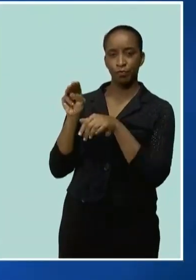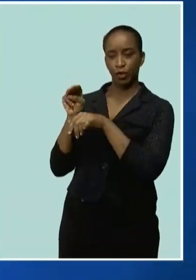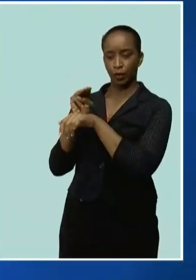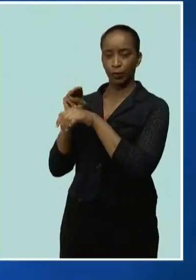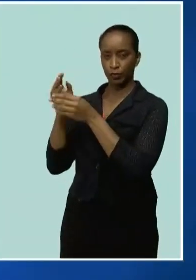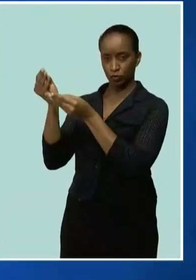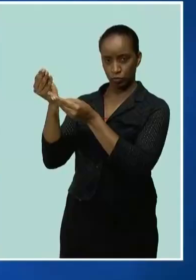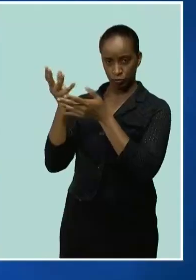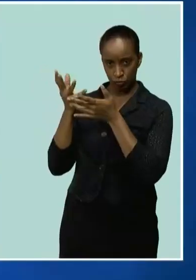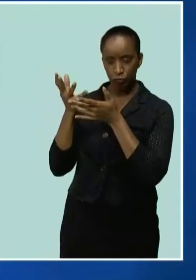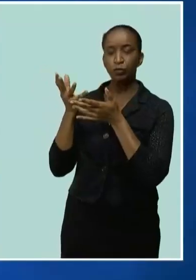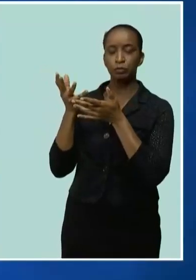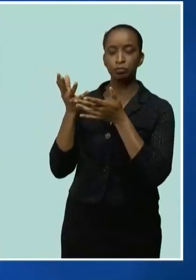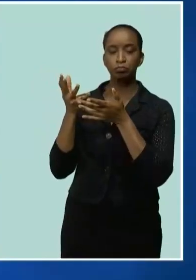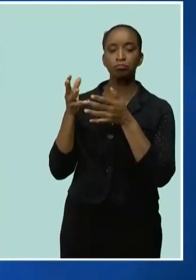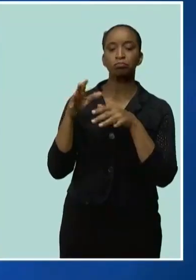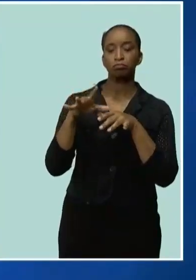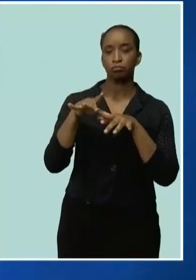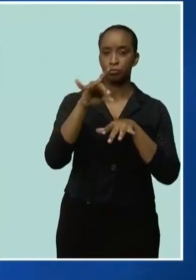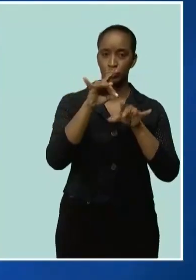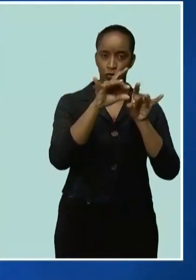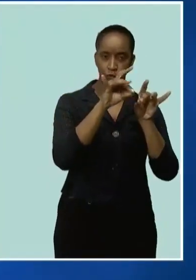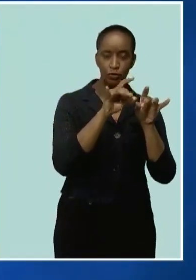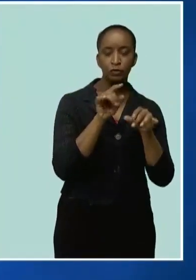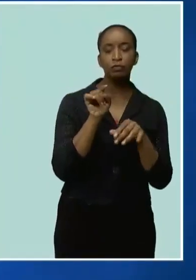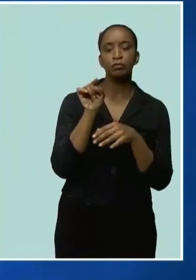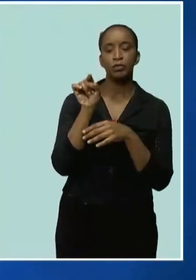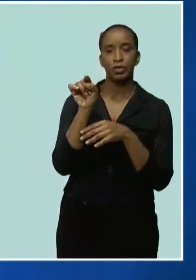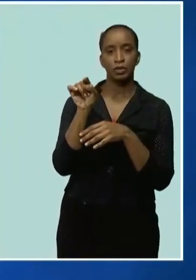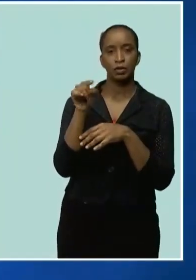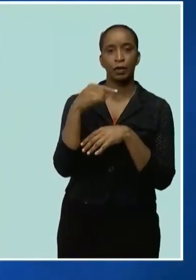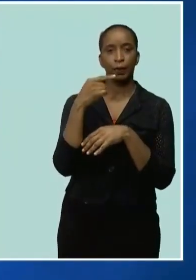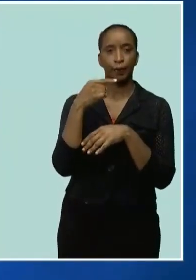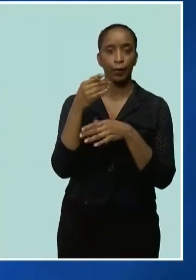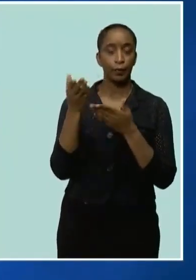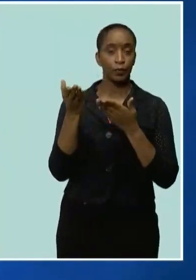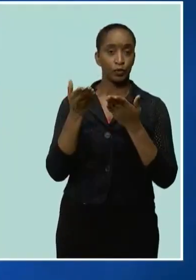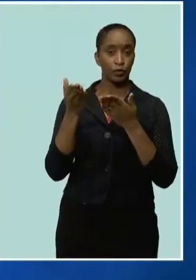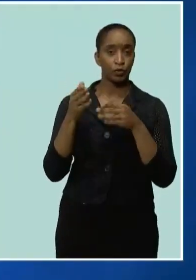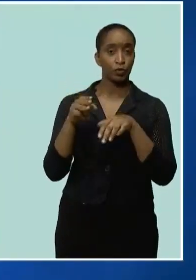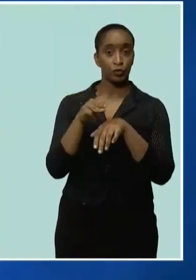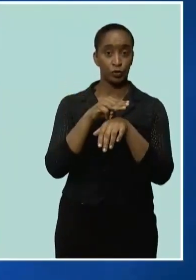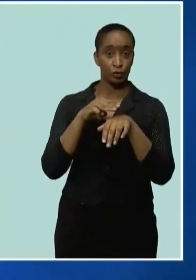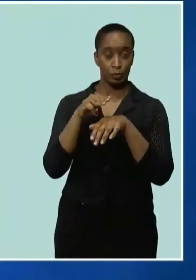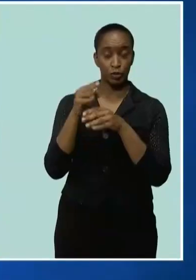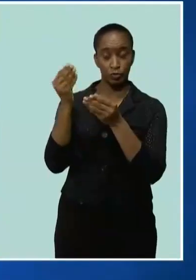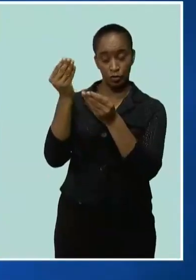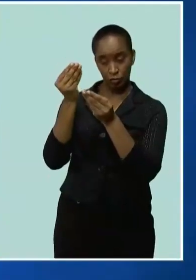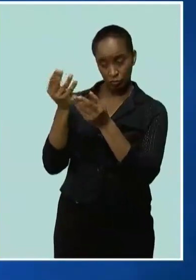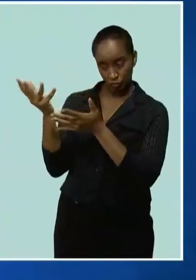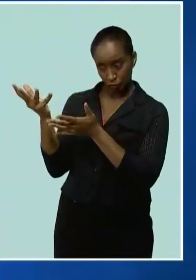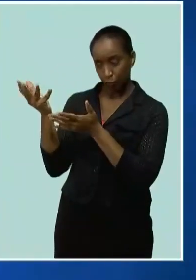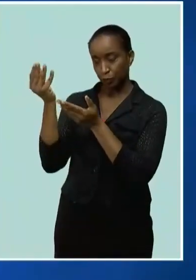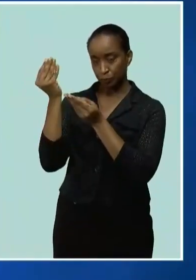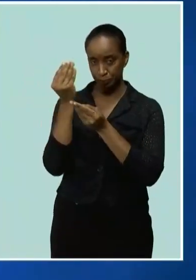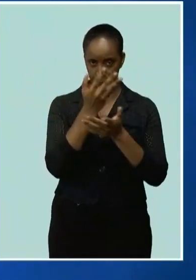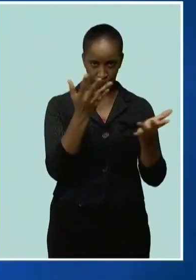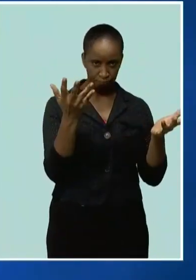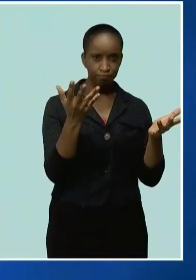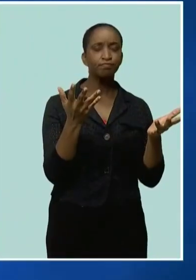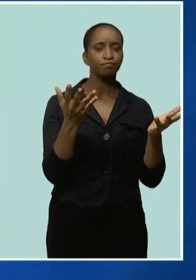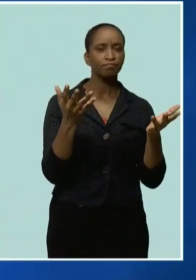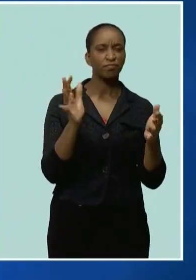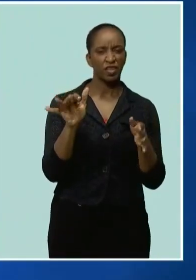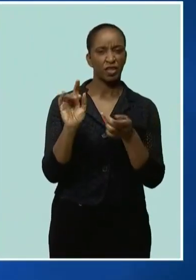selections and appointments, which were done by the Public Service Ministry and take effect from today, September 18th. We understand